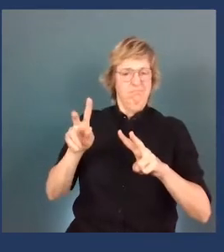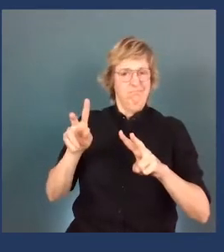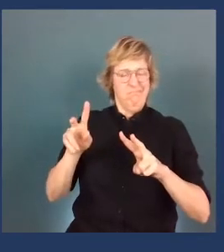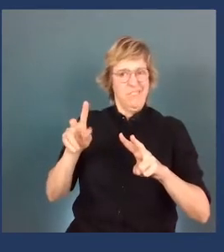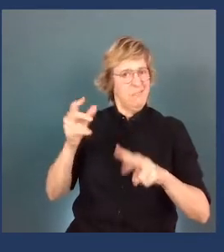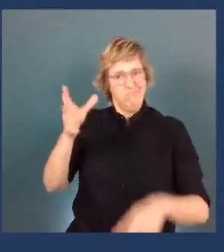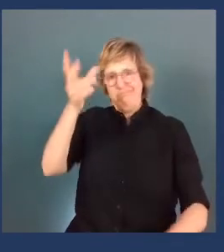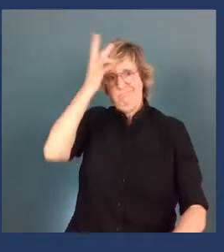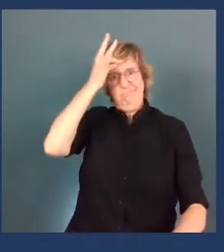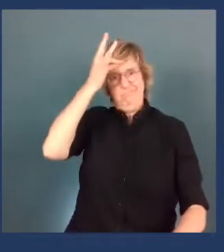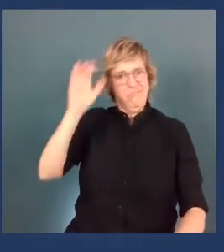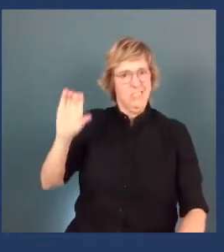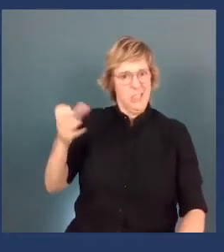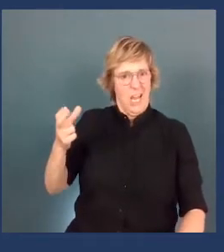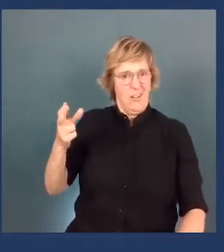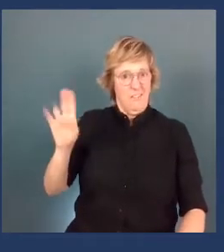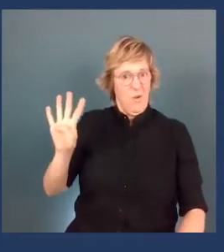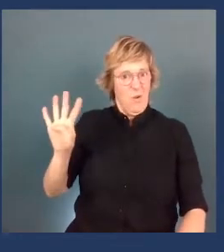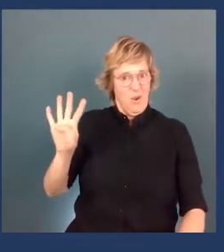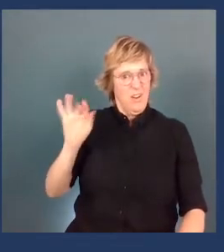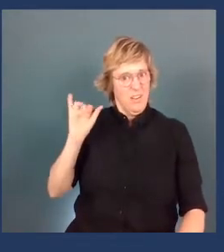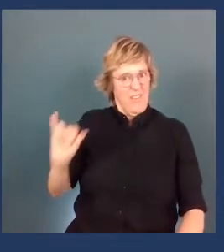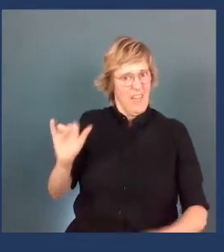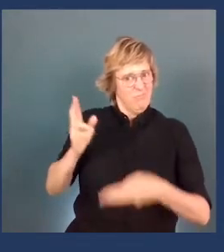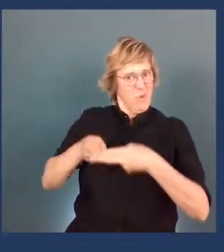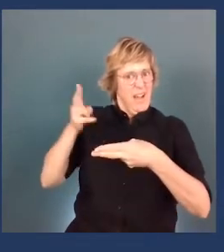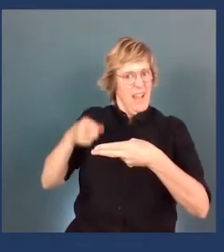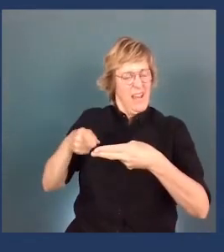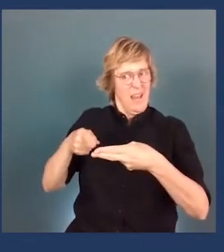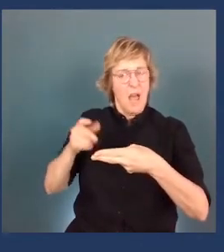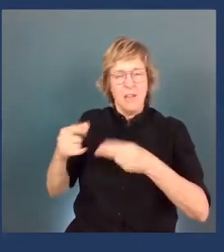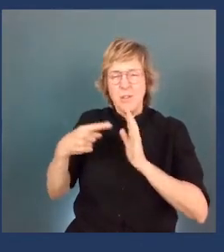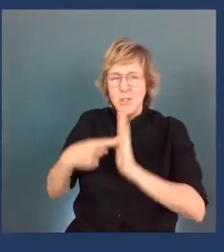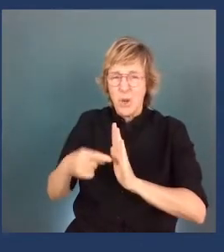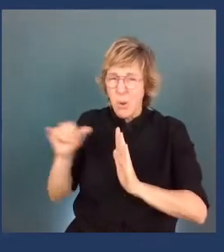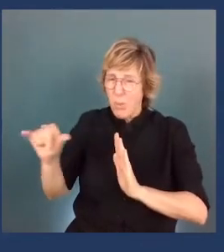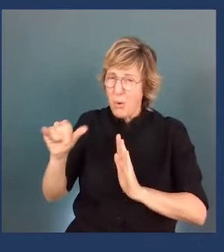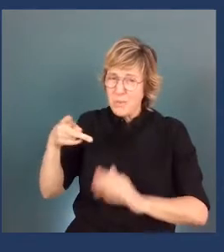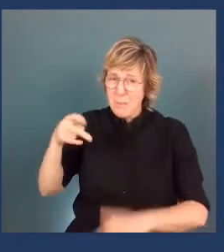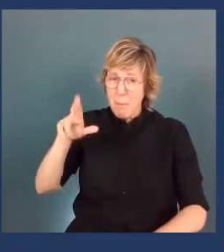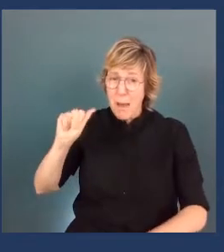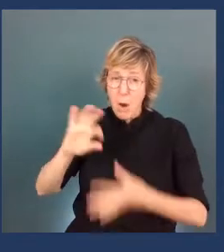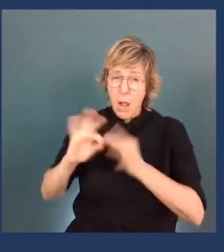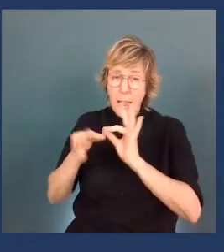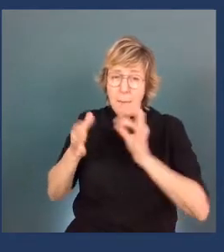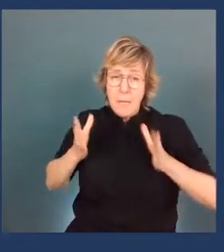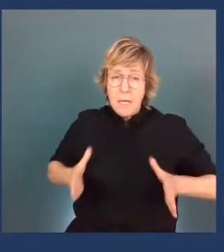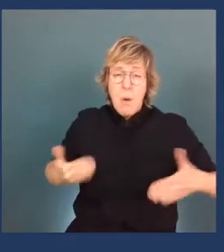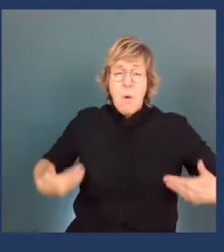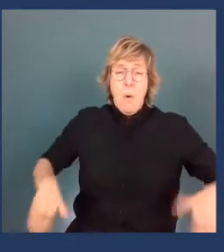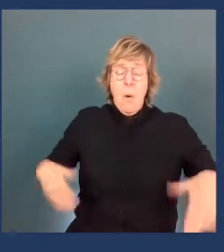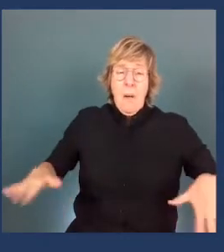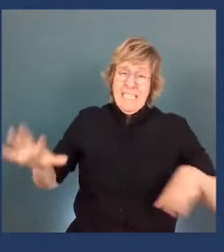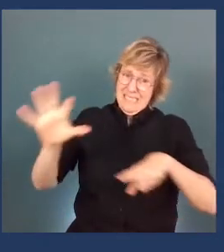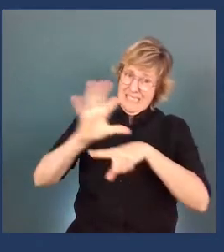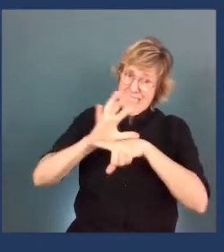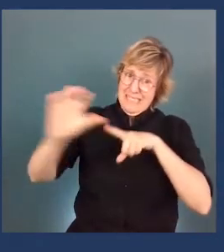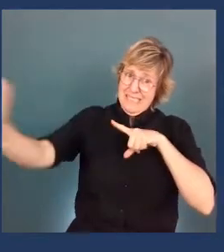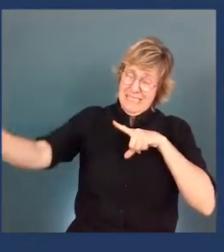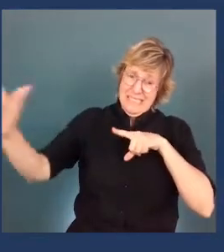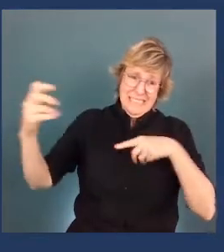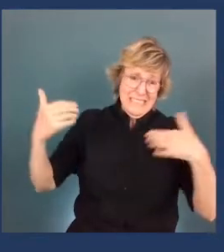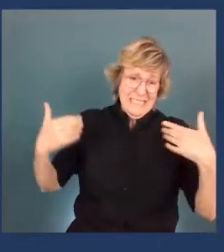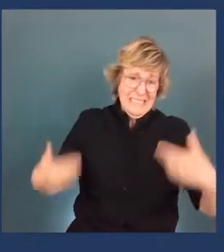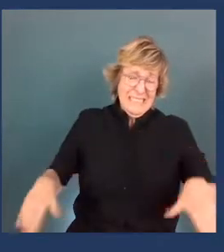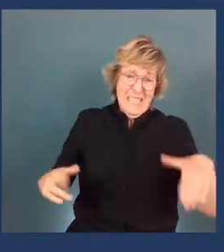and probably forever, and really showed the world what superhumans those Paralympians really are. It